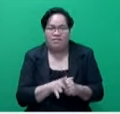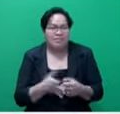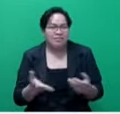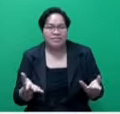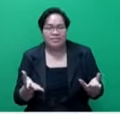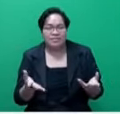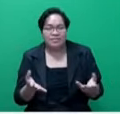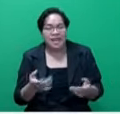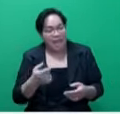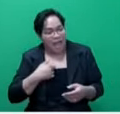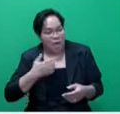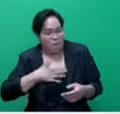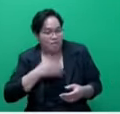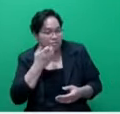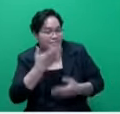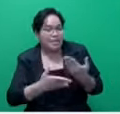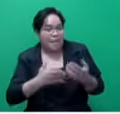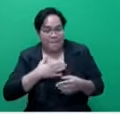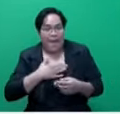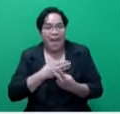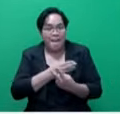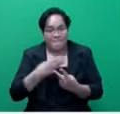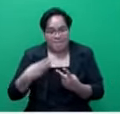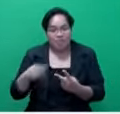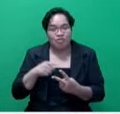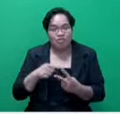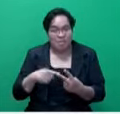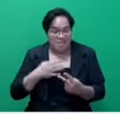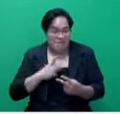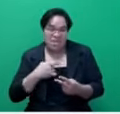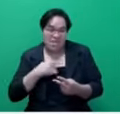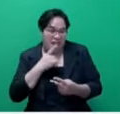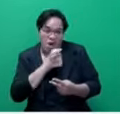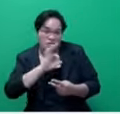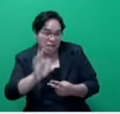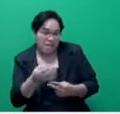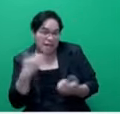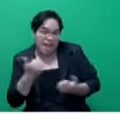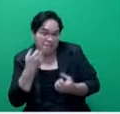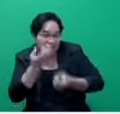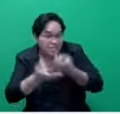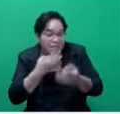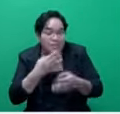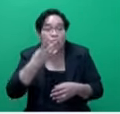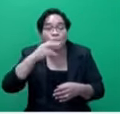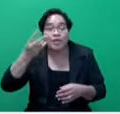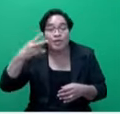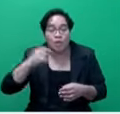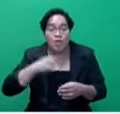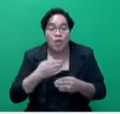Mr. Speaker, sir, let me give an account of what my 2 ministries achieved if I have not said enough. In 2020, we